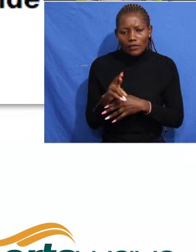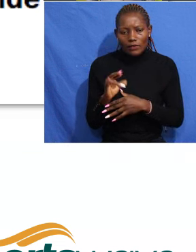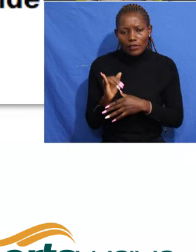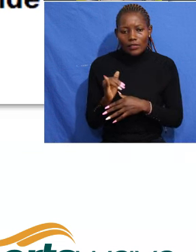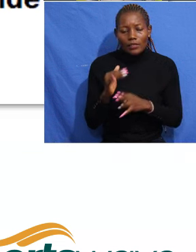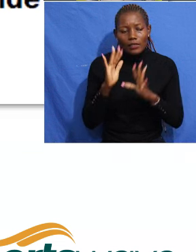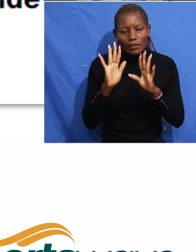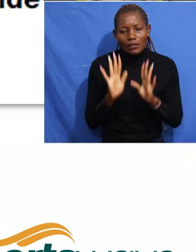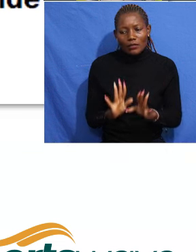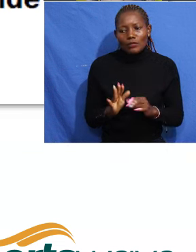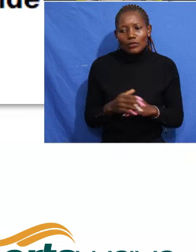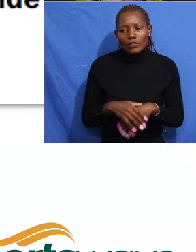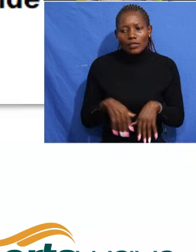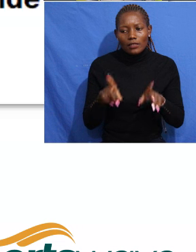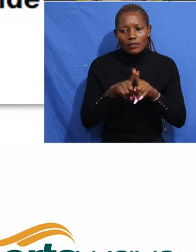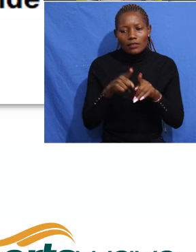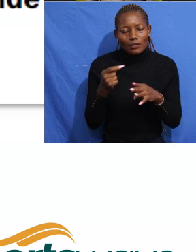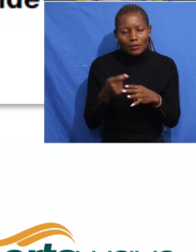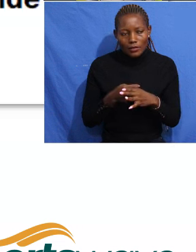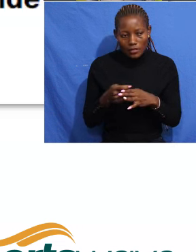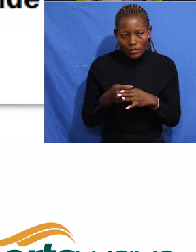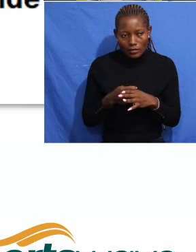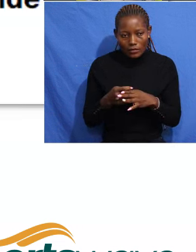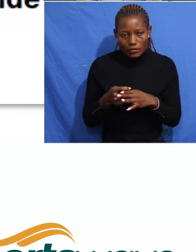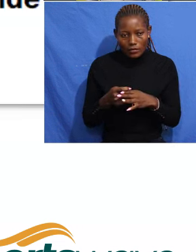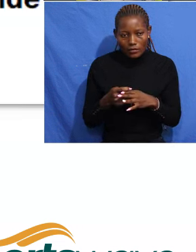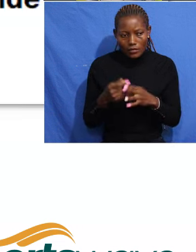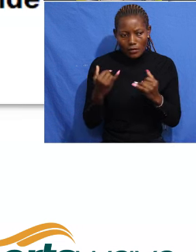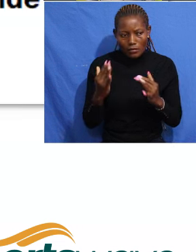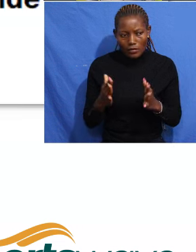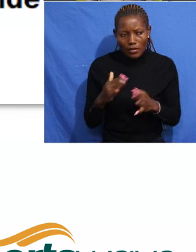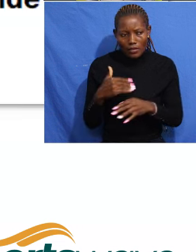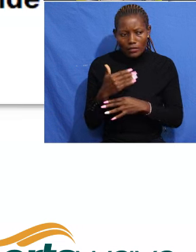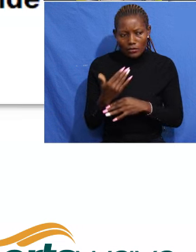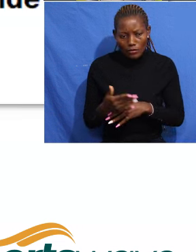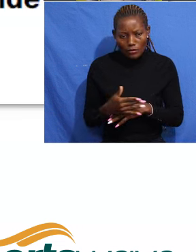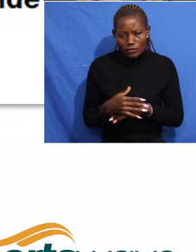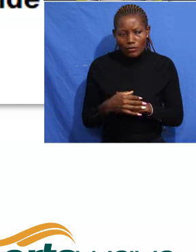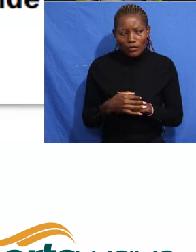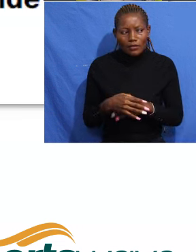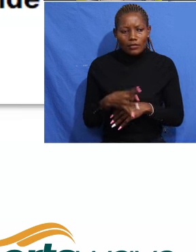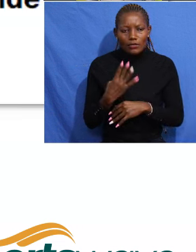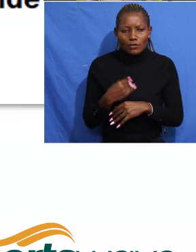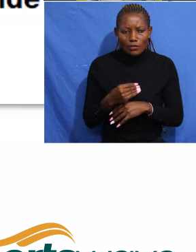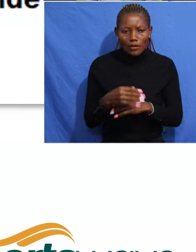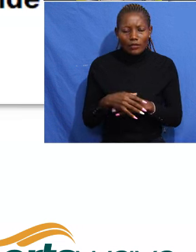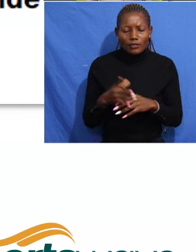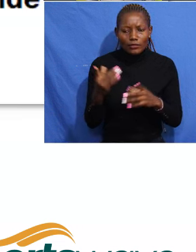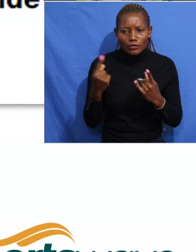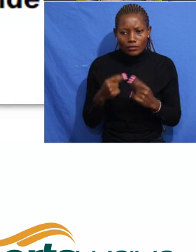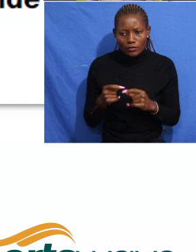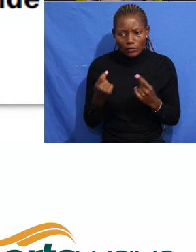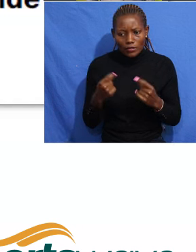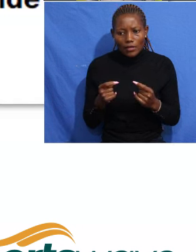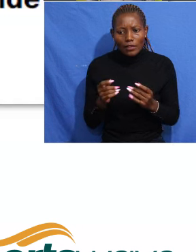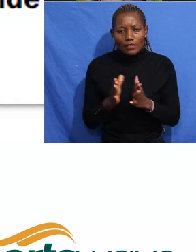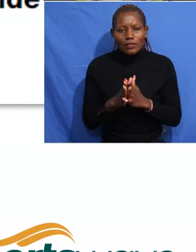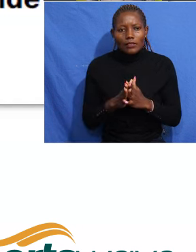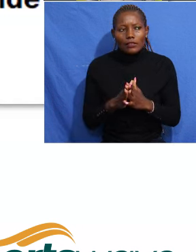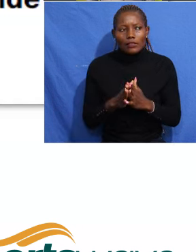as training itself. And athletes are always eager to, put their effort and time